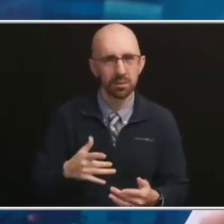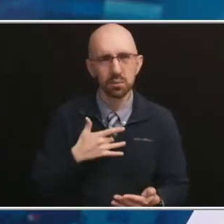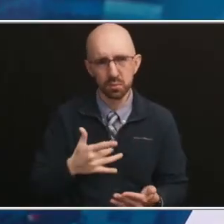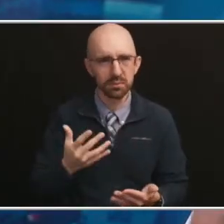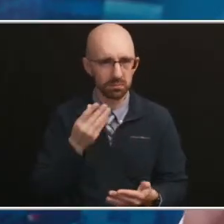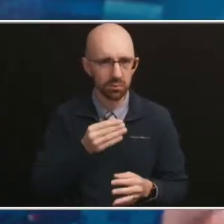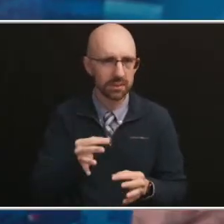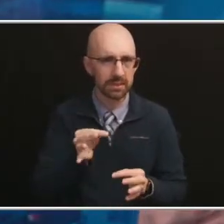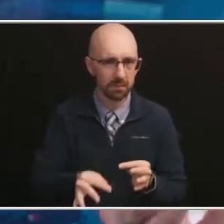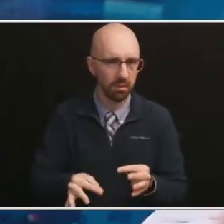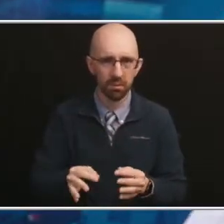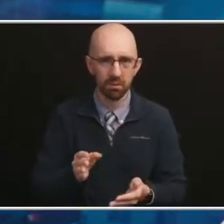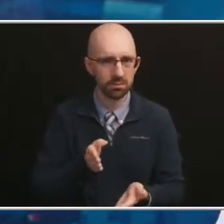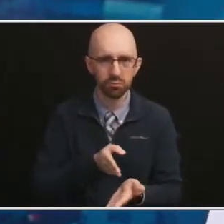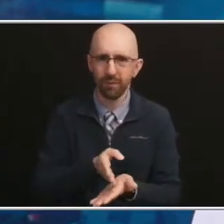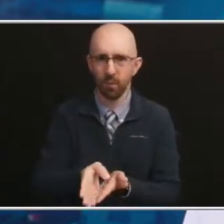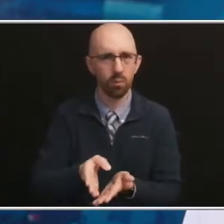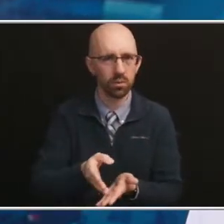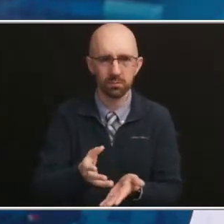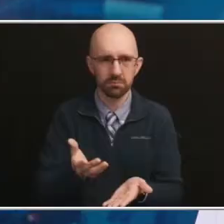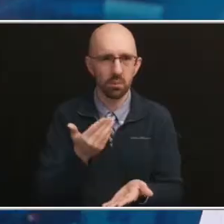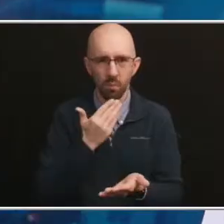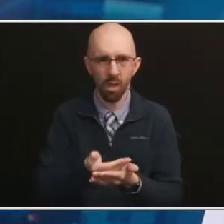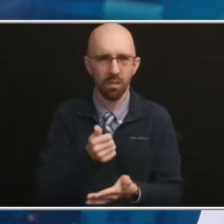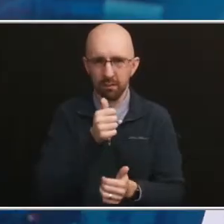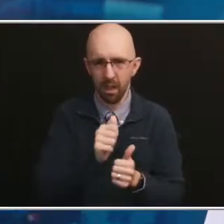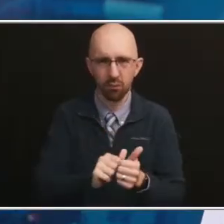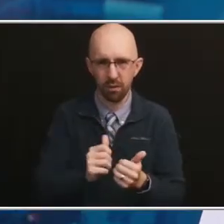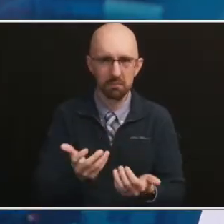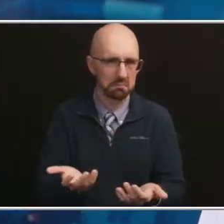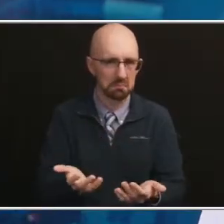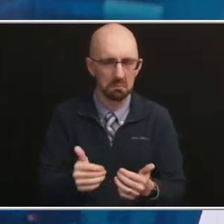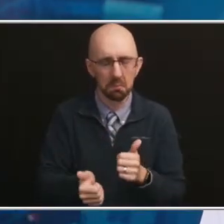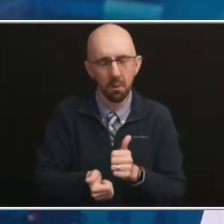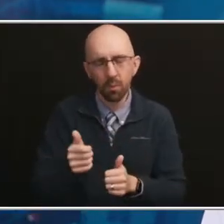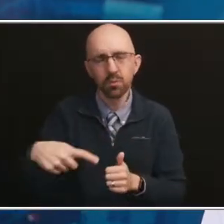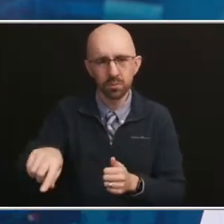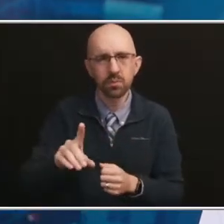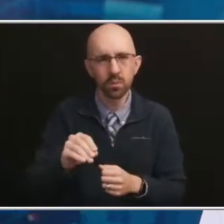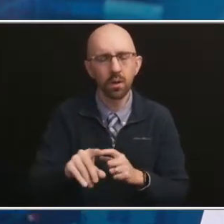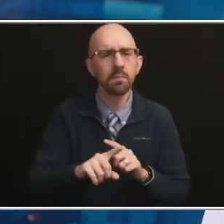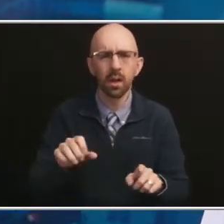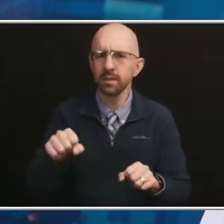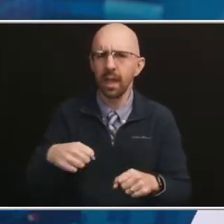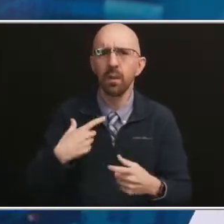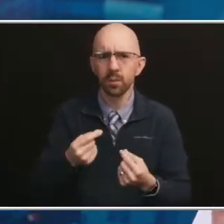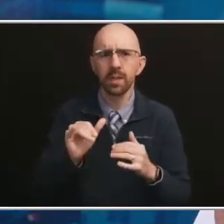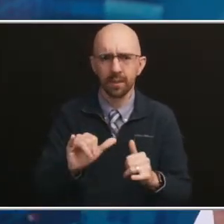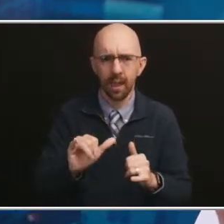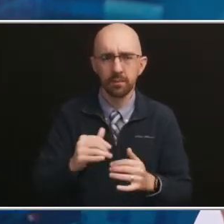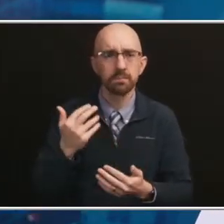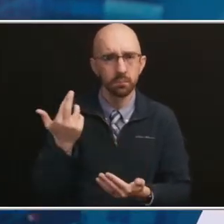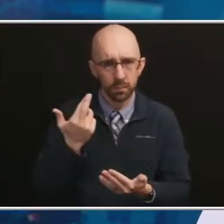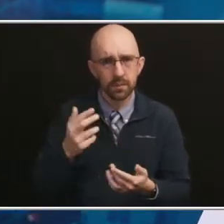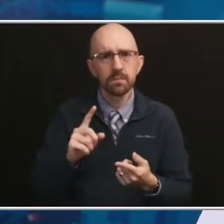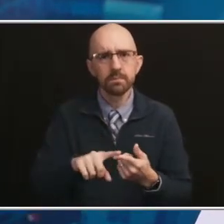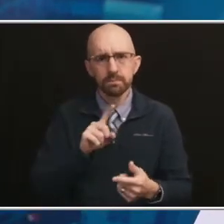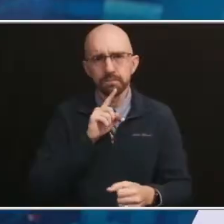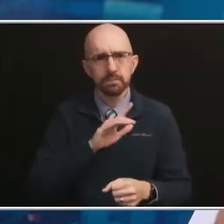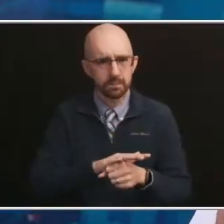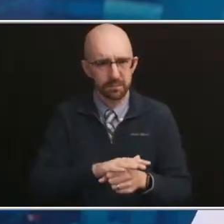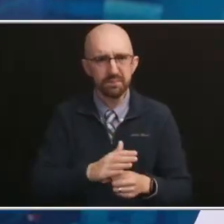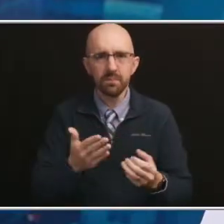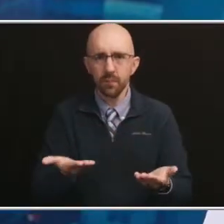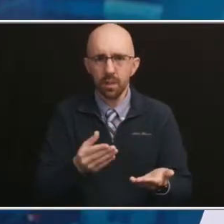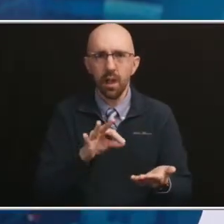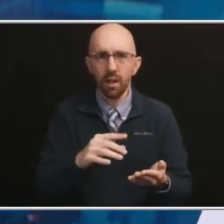pretty straightforward and pretty well tolerated. But yeah, so we did that. Then the purpose of that was to confirm the presence of something